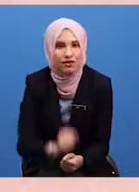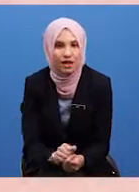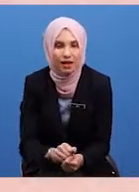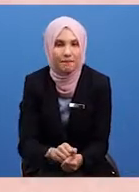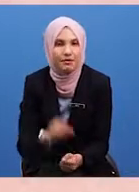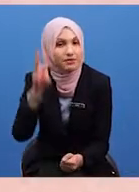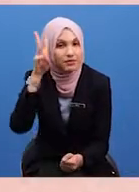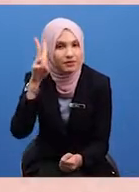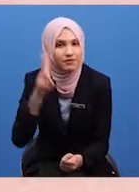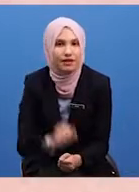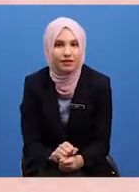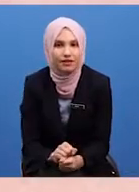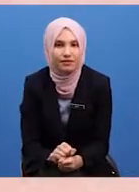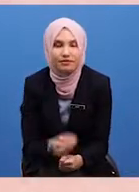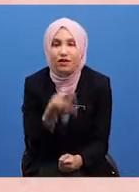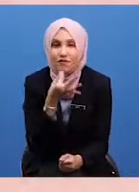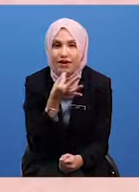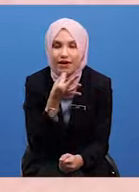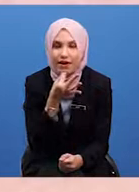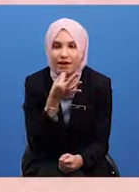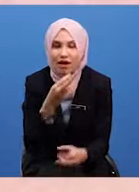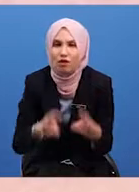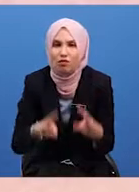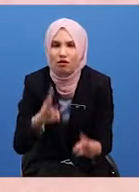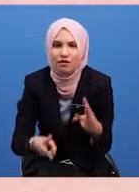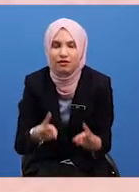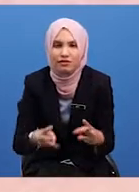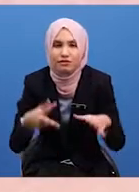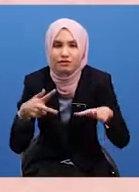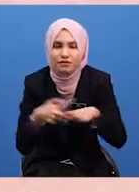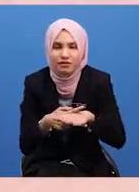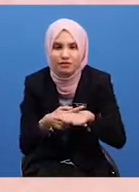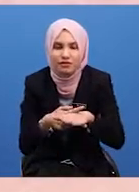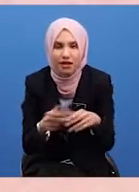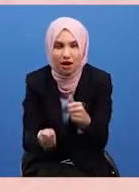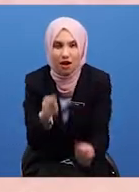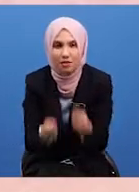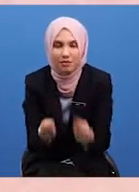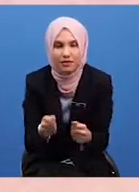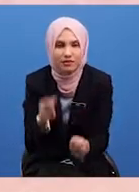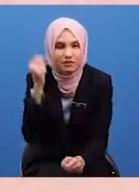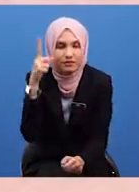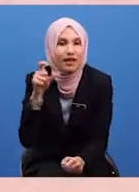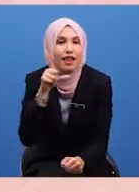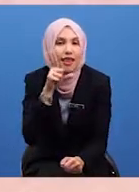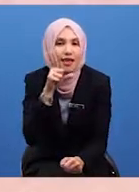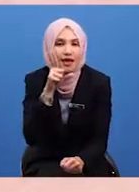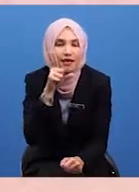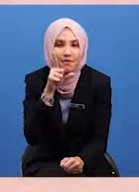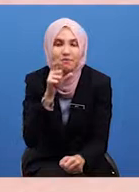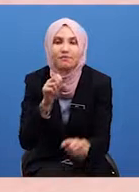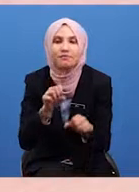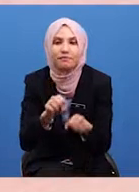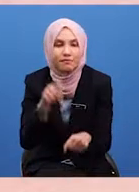Velos is fair. Although Job cheats in the competition, he thinks that Lin deserves to win due to